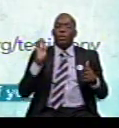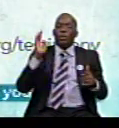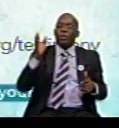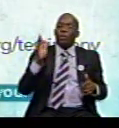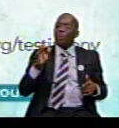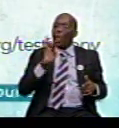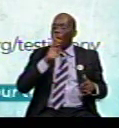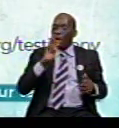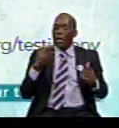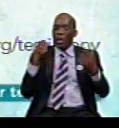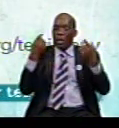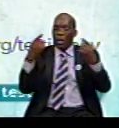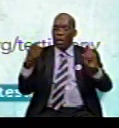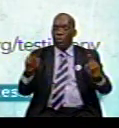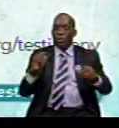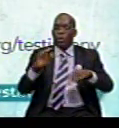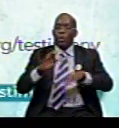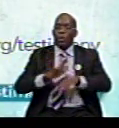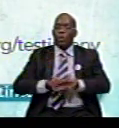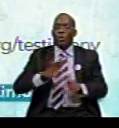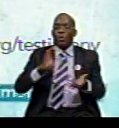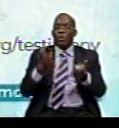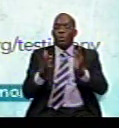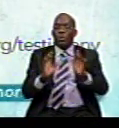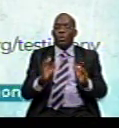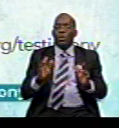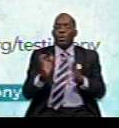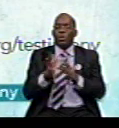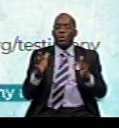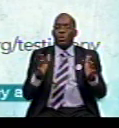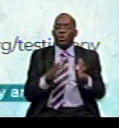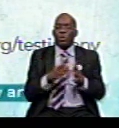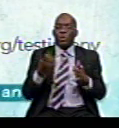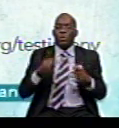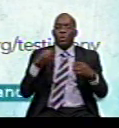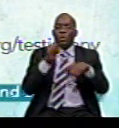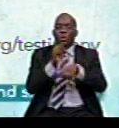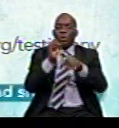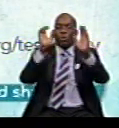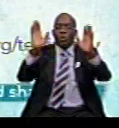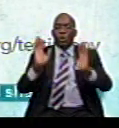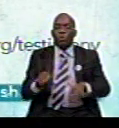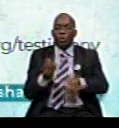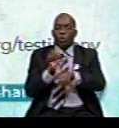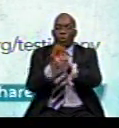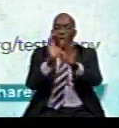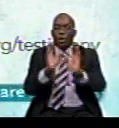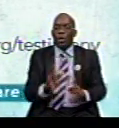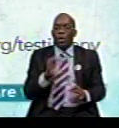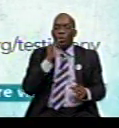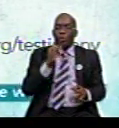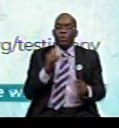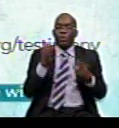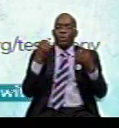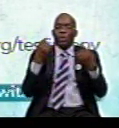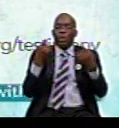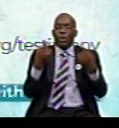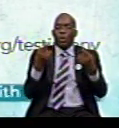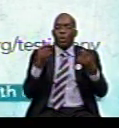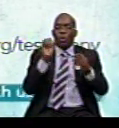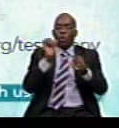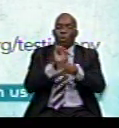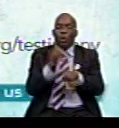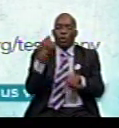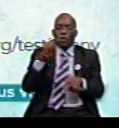online. Jesus, the miracle worker, is working for people, races, countries all over